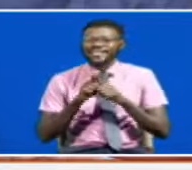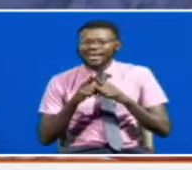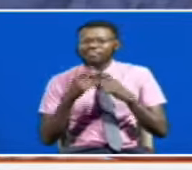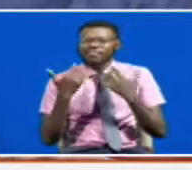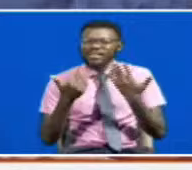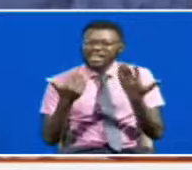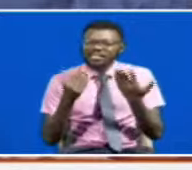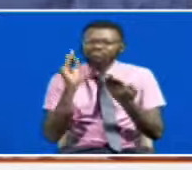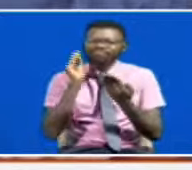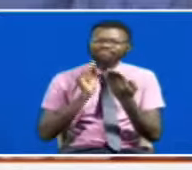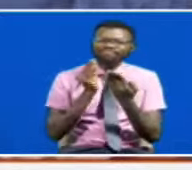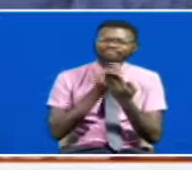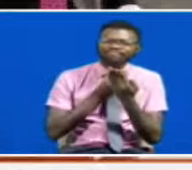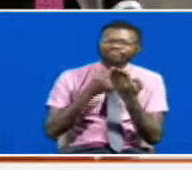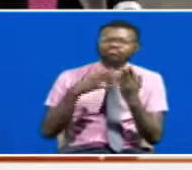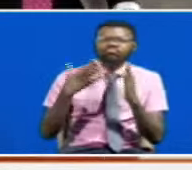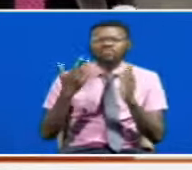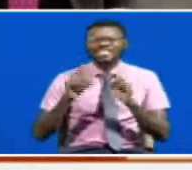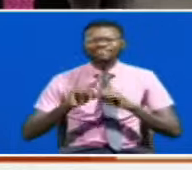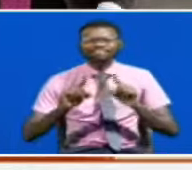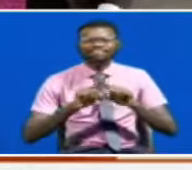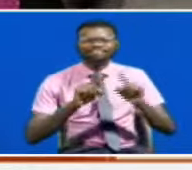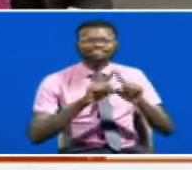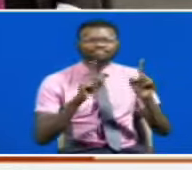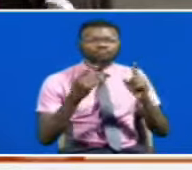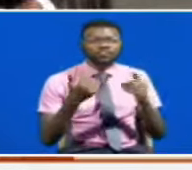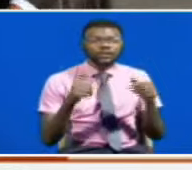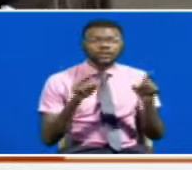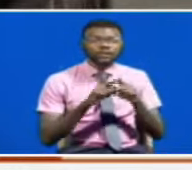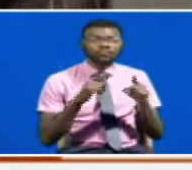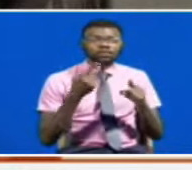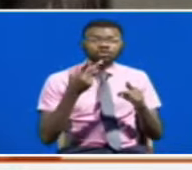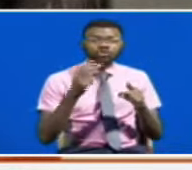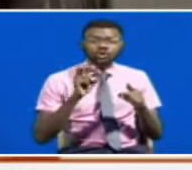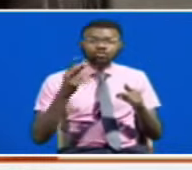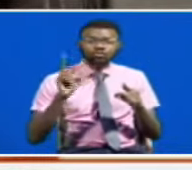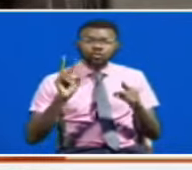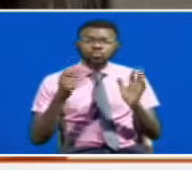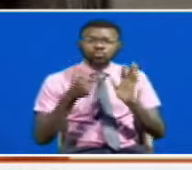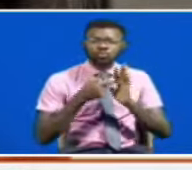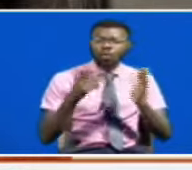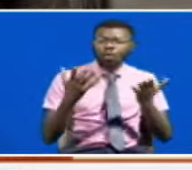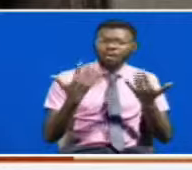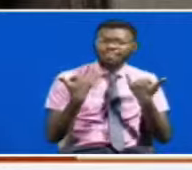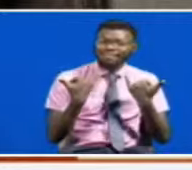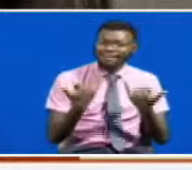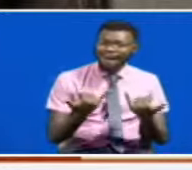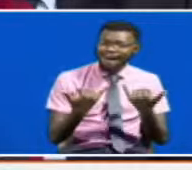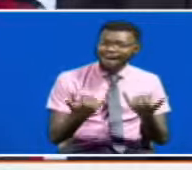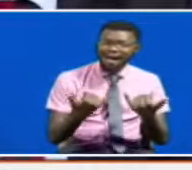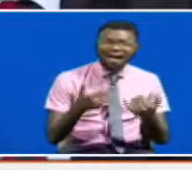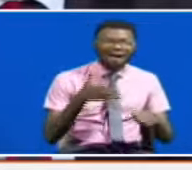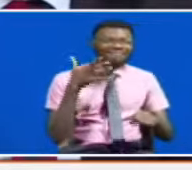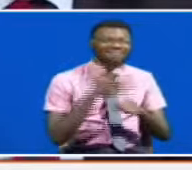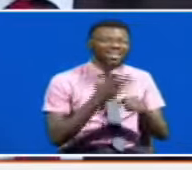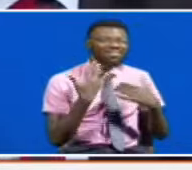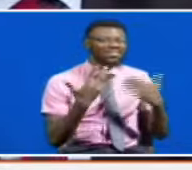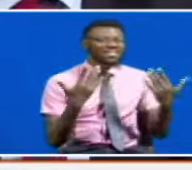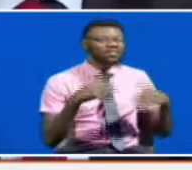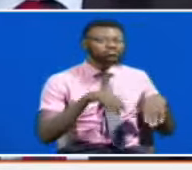A 2020 National Baseline Report on Illicit Trade showed there was a sharp increase in the value of seized goods